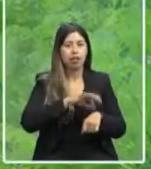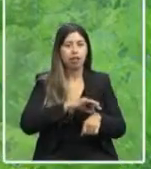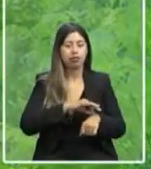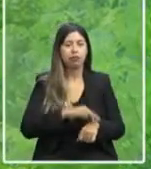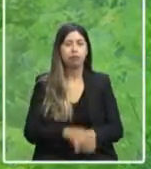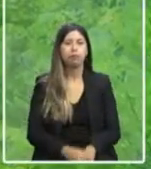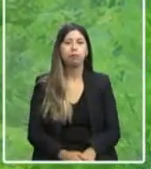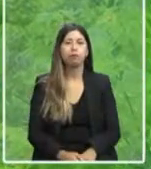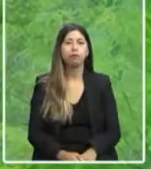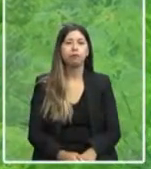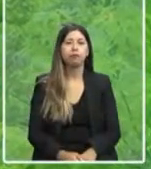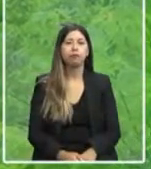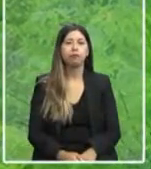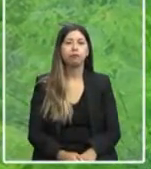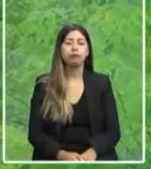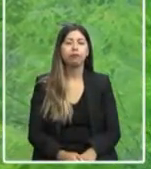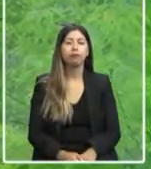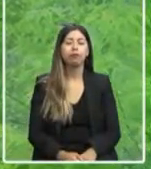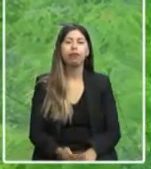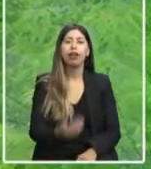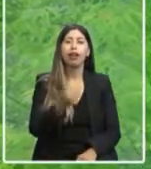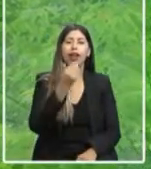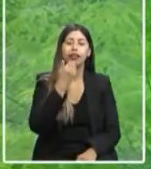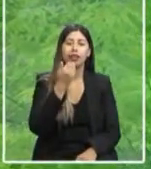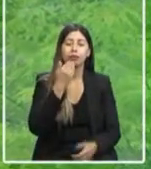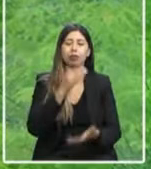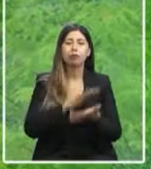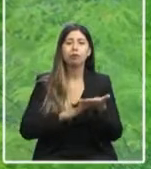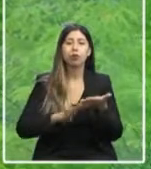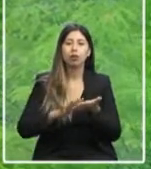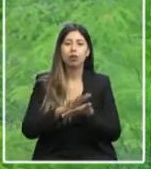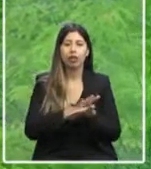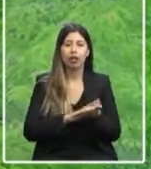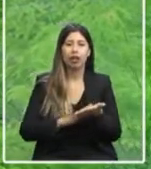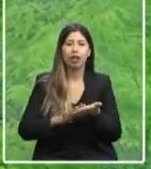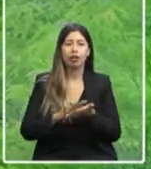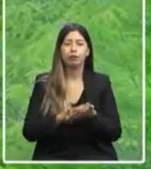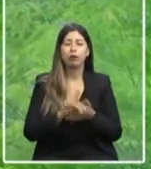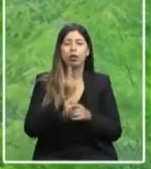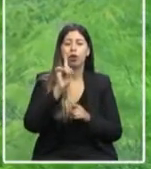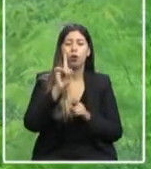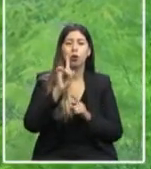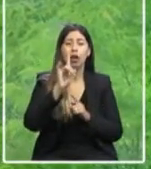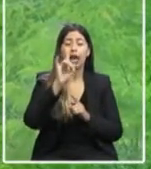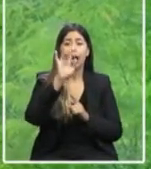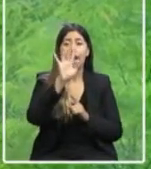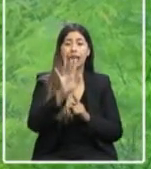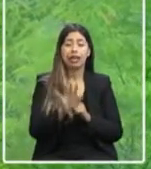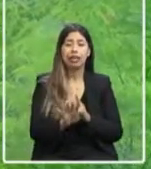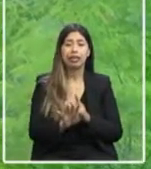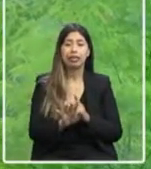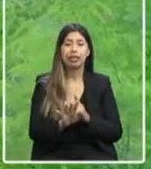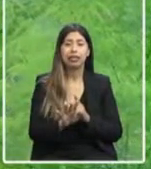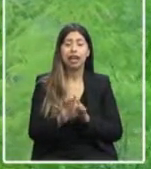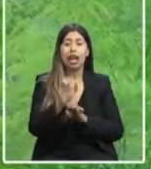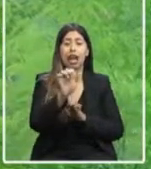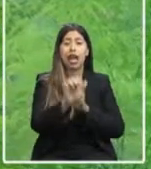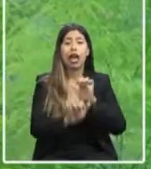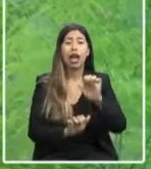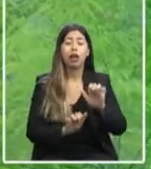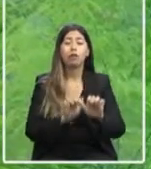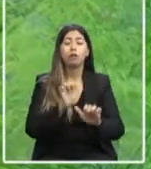know, one characteristic evolved to make us fit better to our